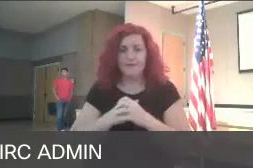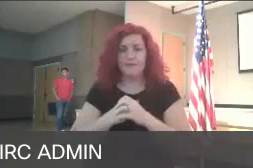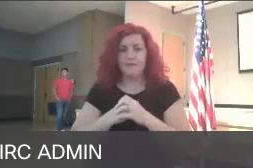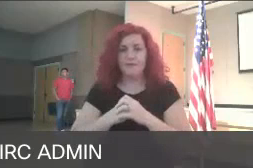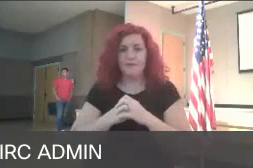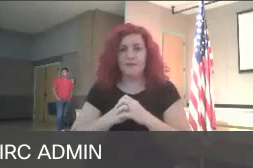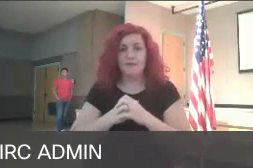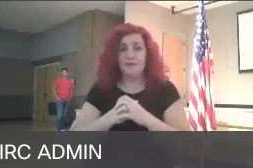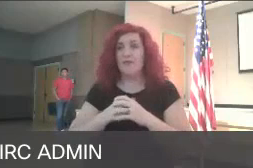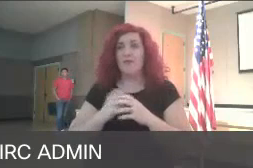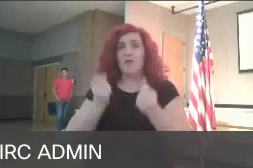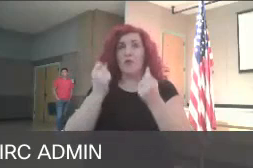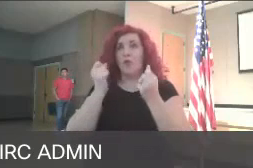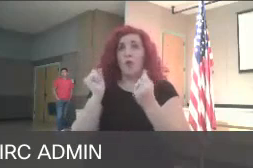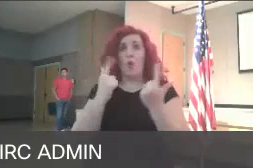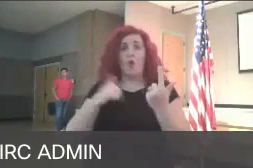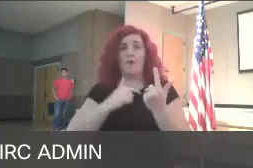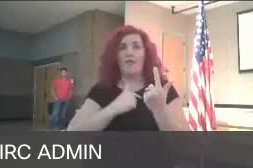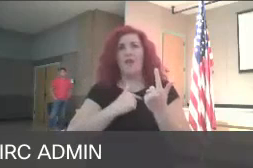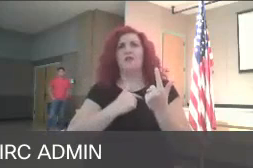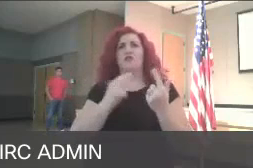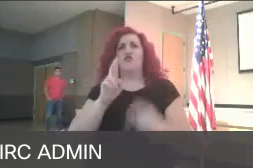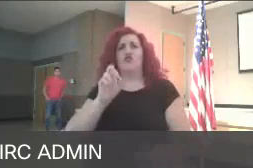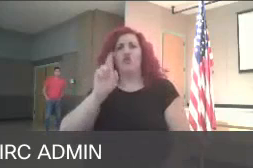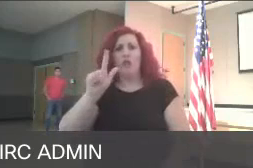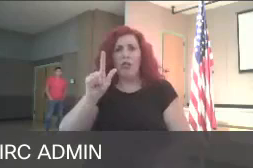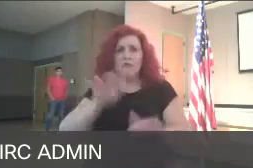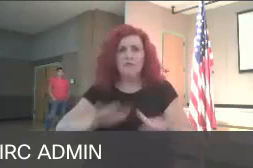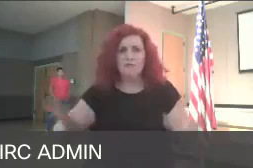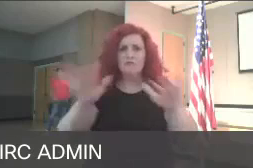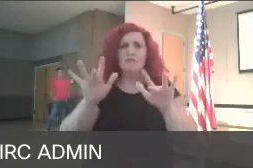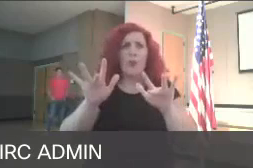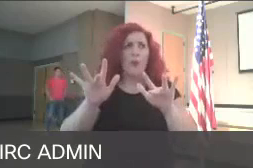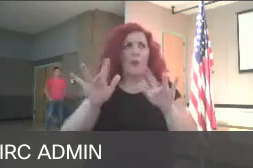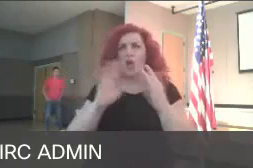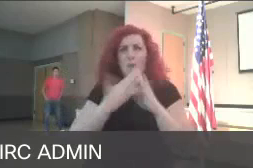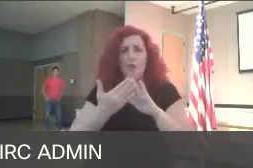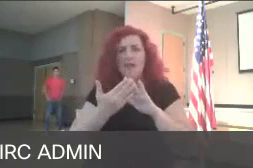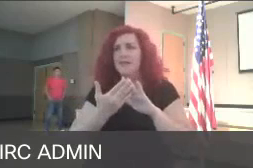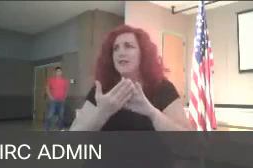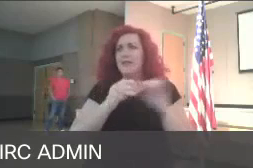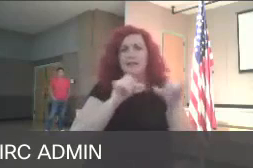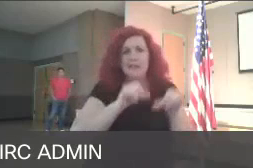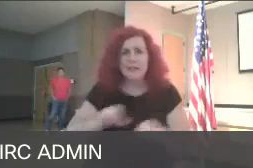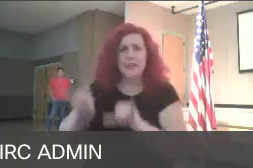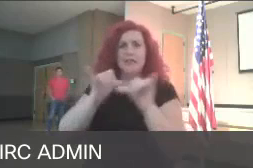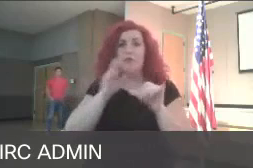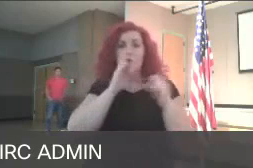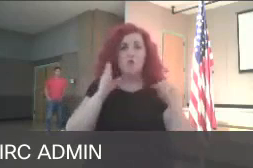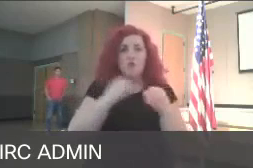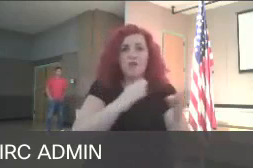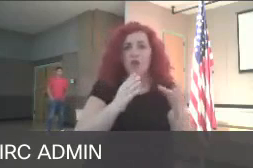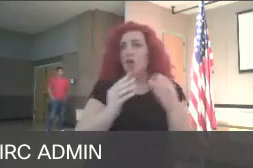we're all rural communities, and we have much in common with the river and